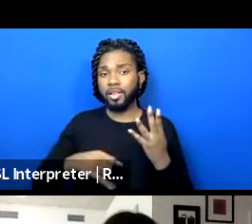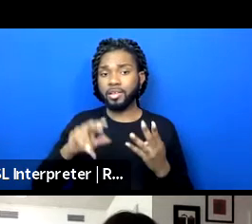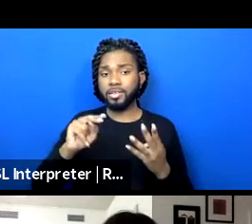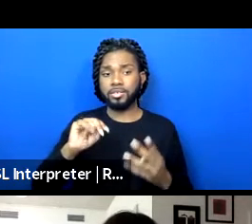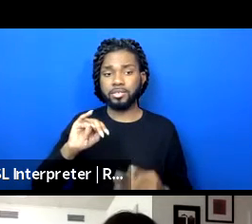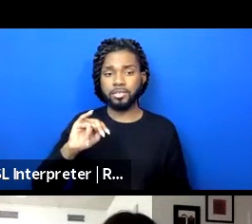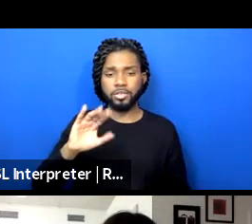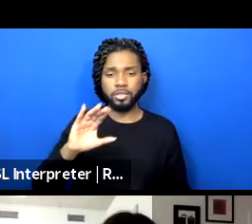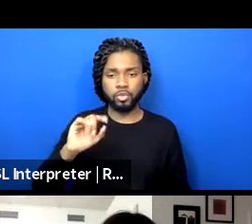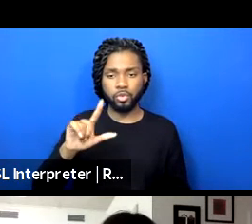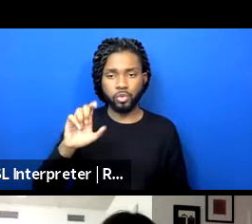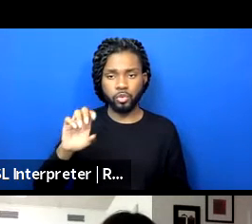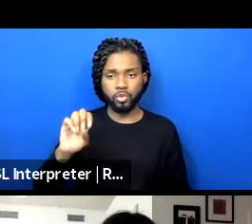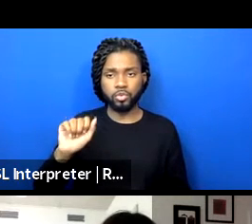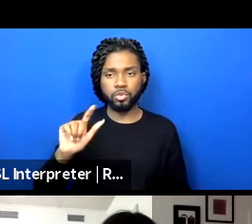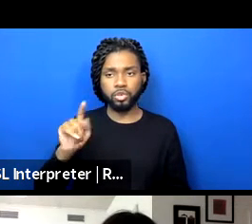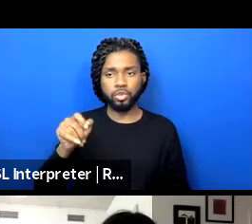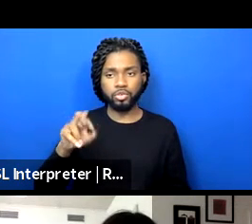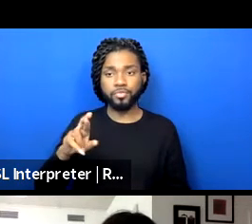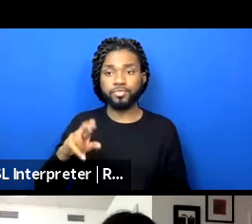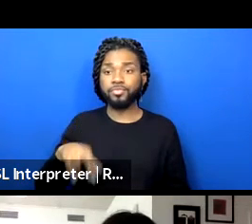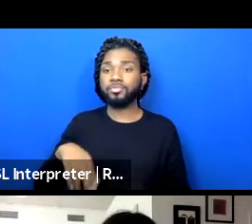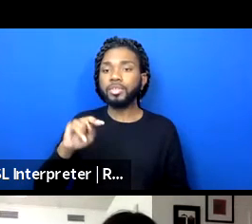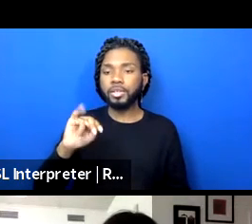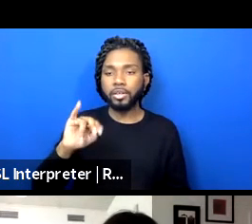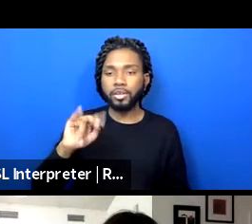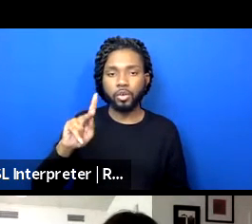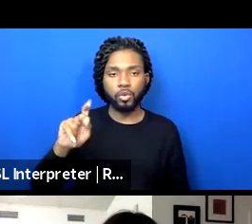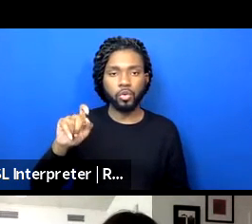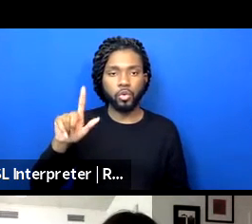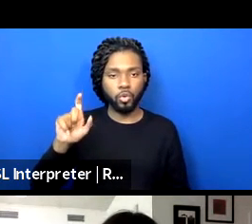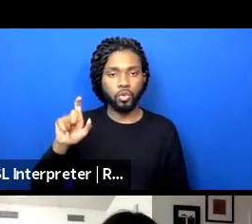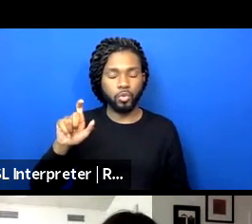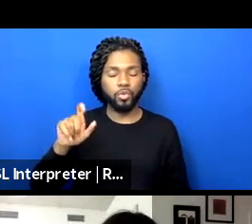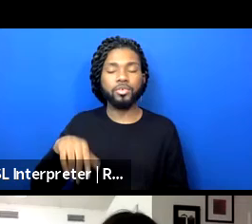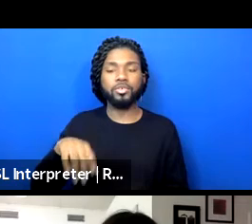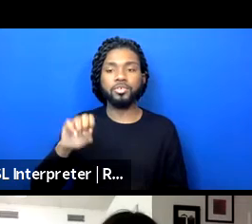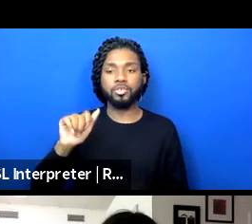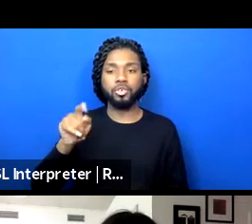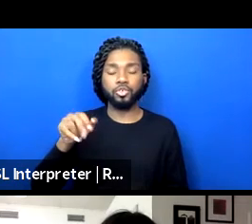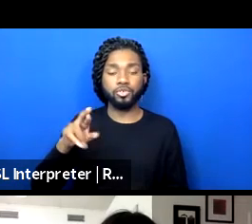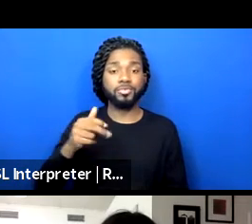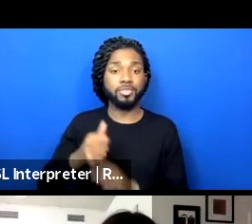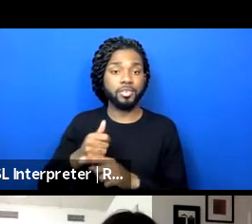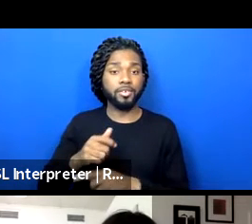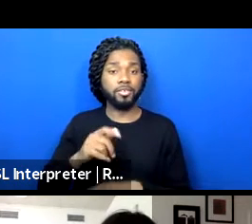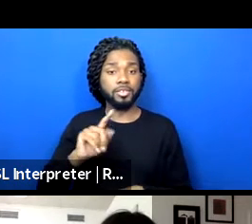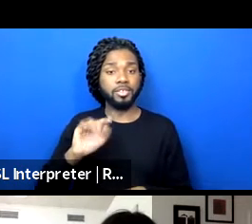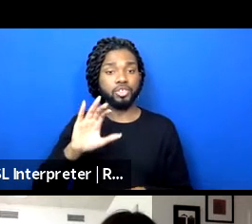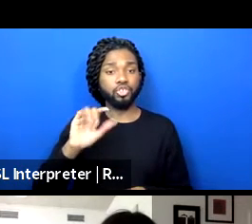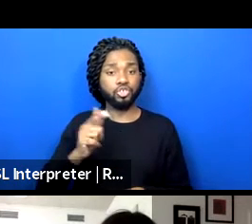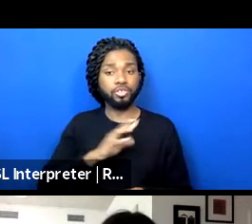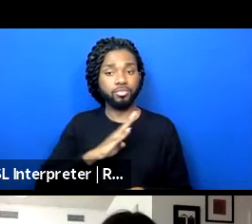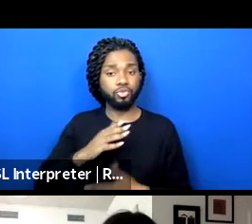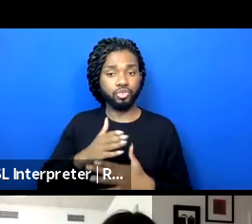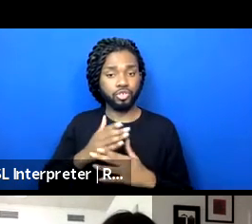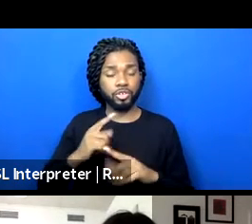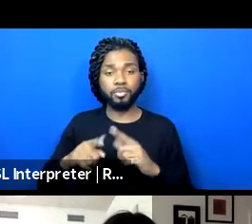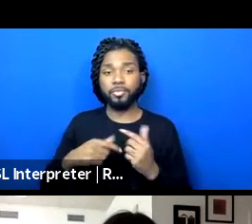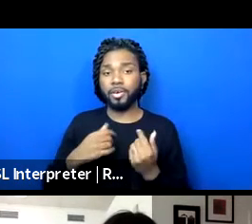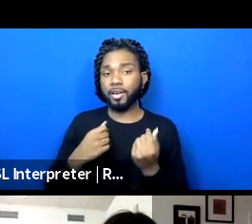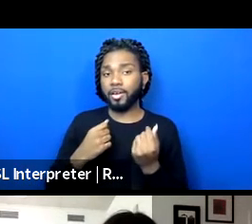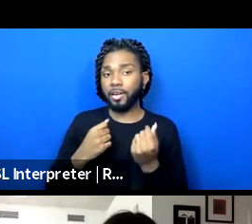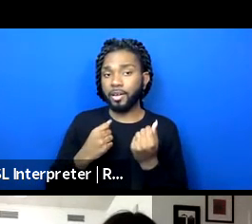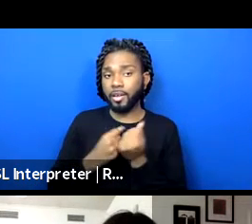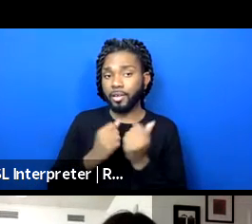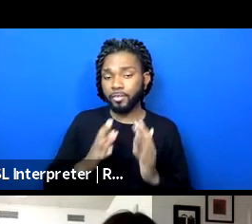Salter, TCG's board chair, but of course also an actress, playwright, educator, and